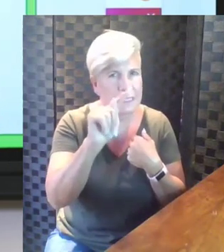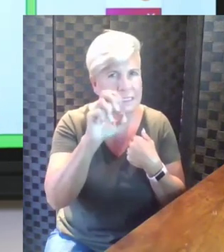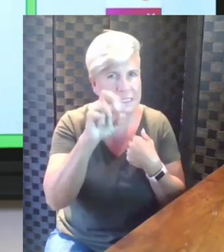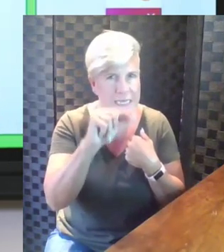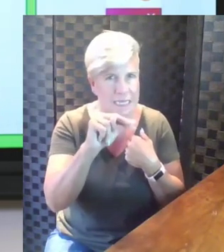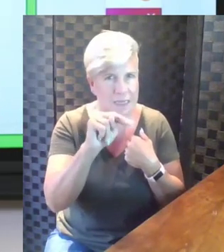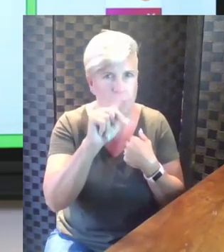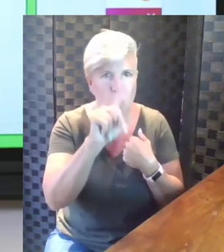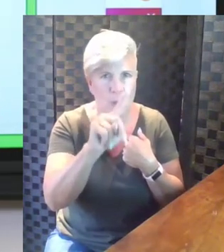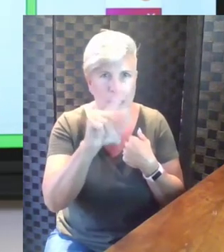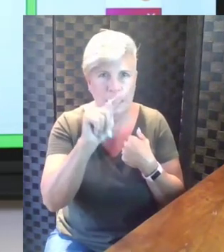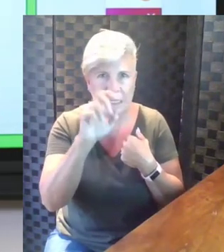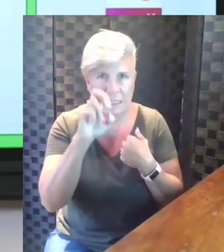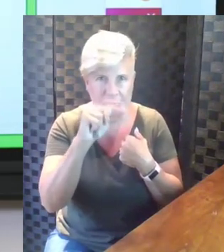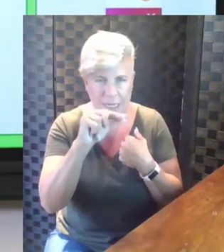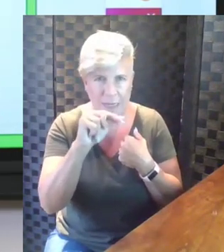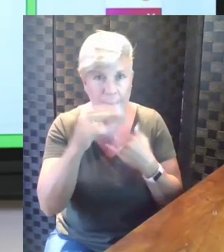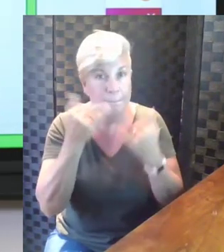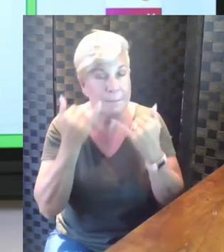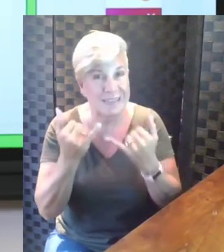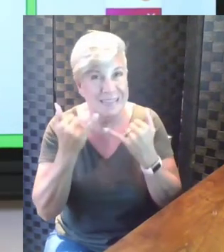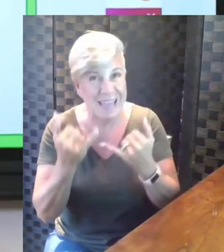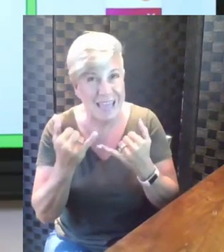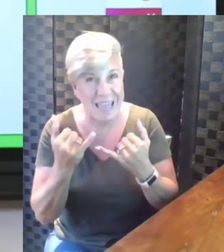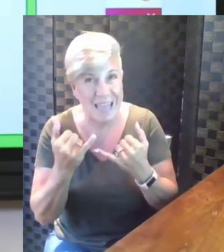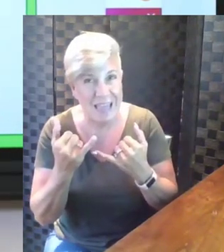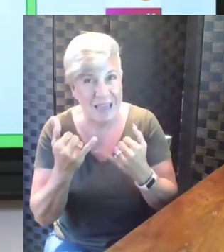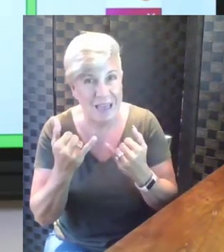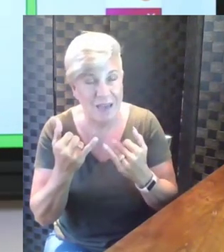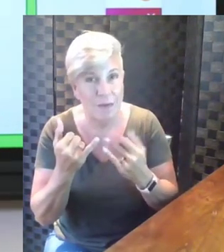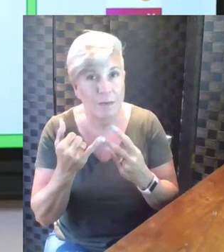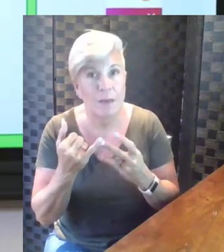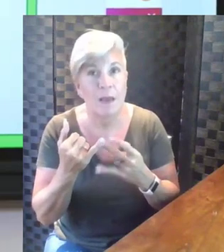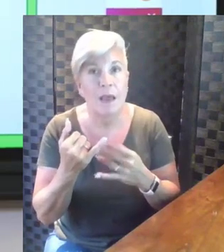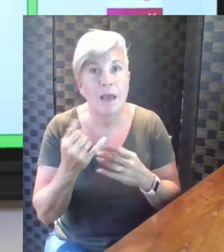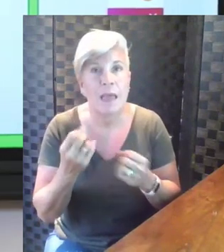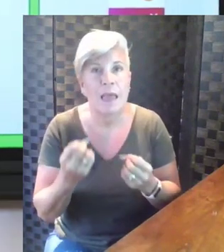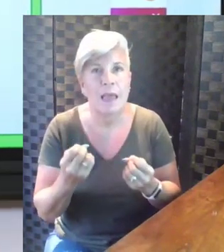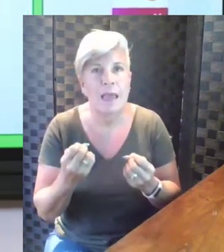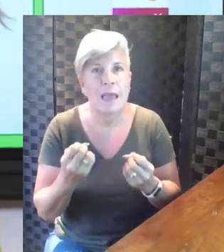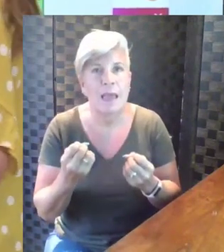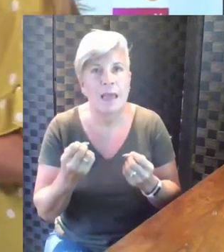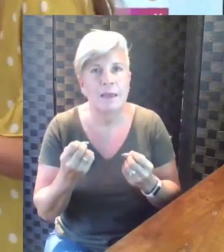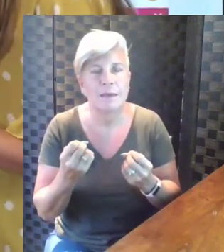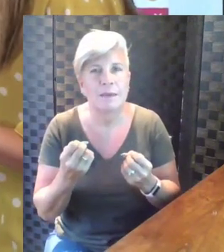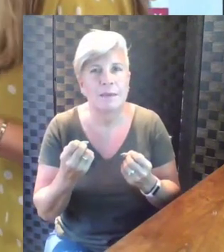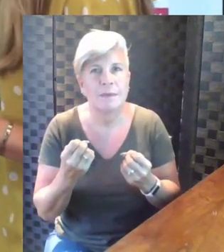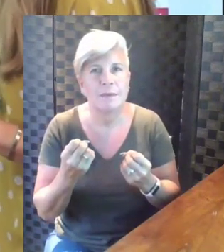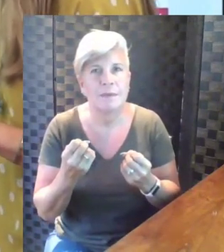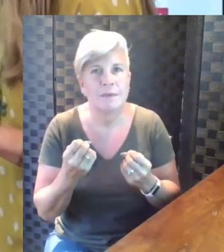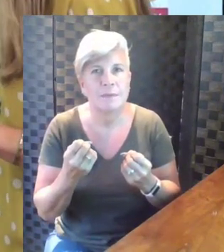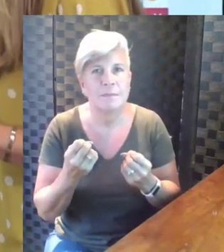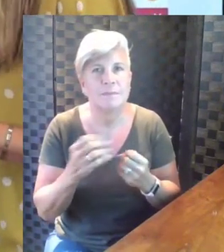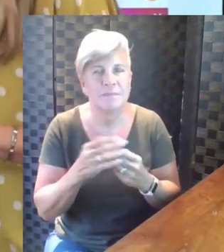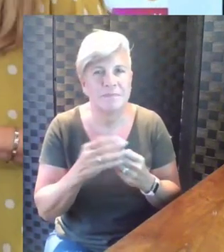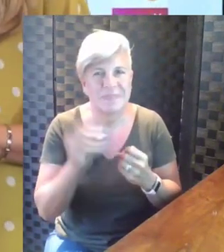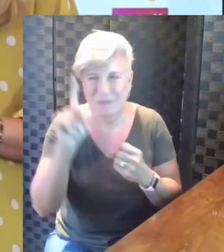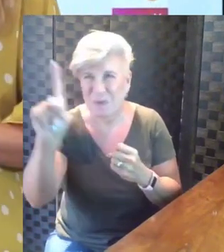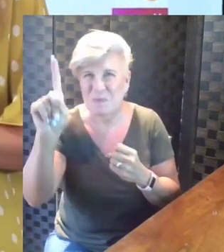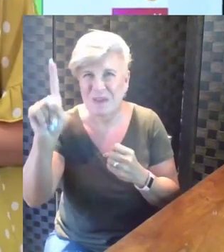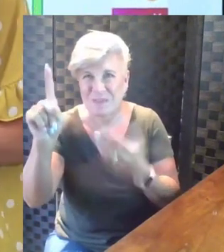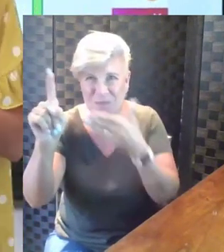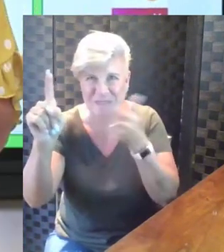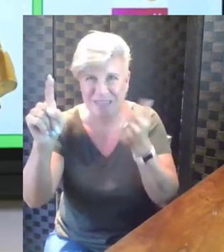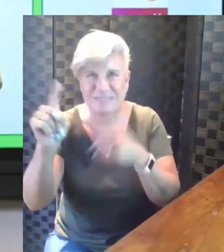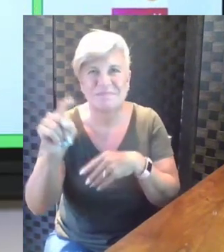110. So I'm going to write 110. But now I'm going to take it a step further. I should probably put my 1 over here. There's my 1